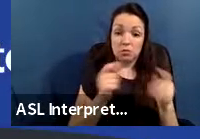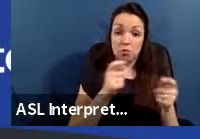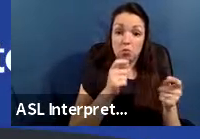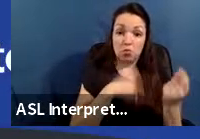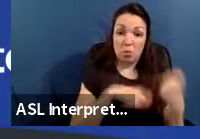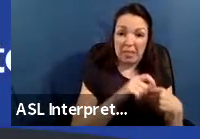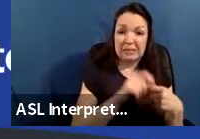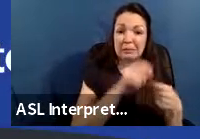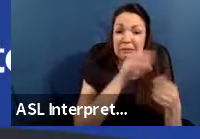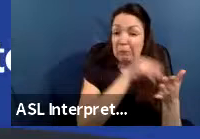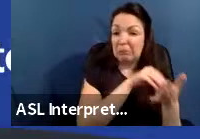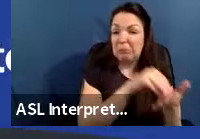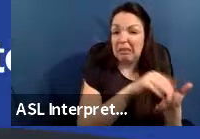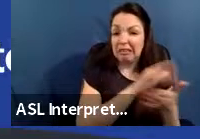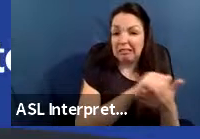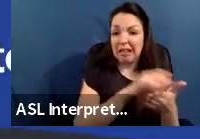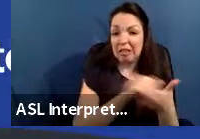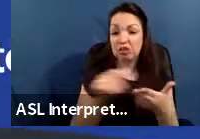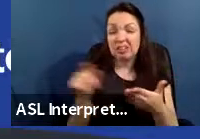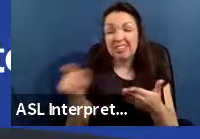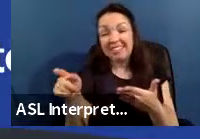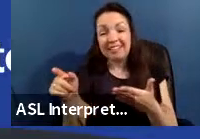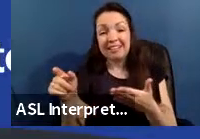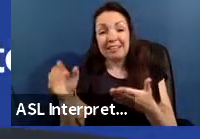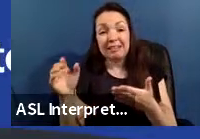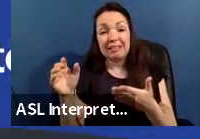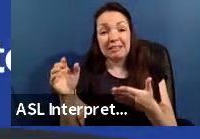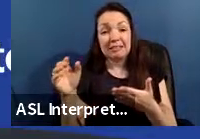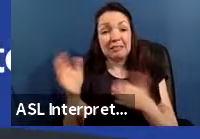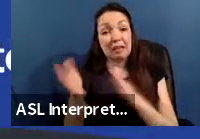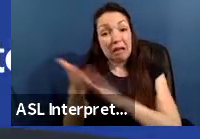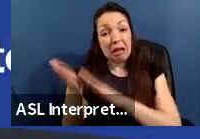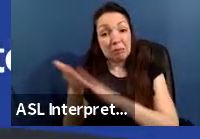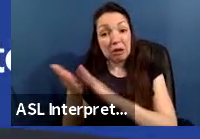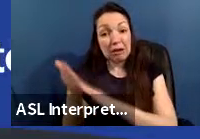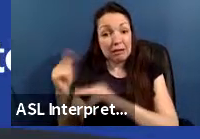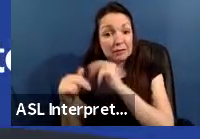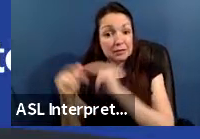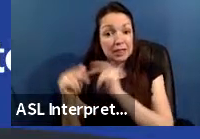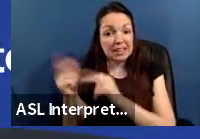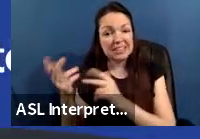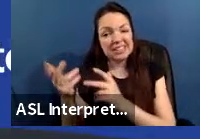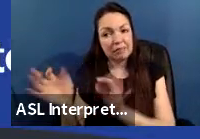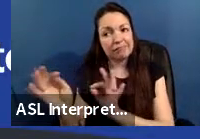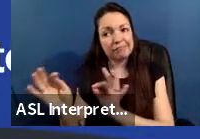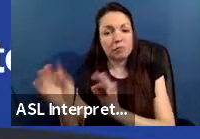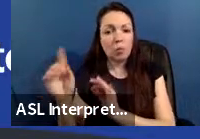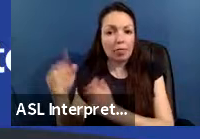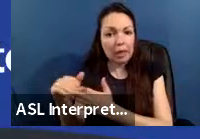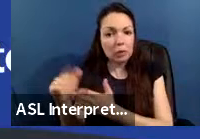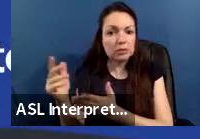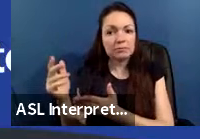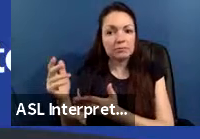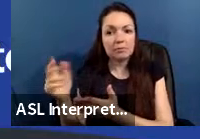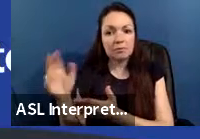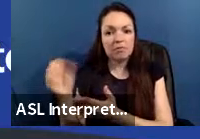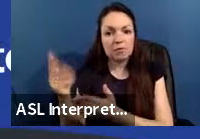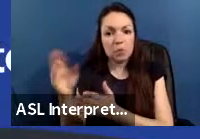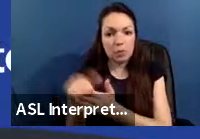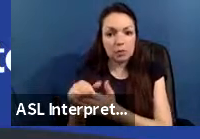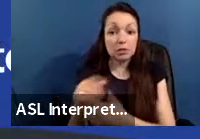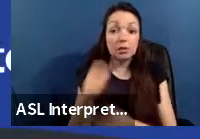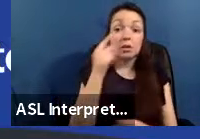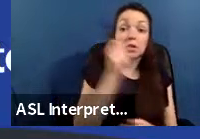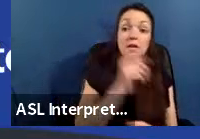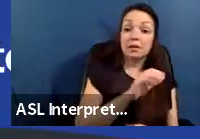millions of dollars. For example, air conditioning. The facilities department would be responsible for maintaining existing window air conditioning